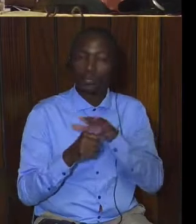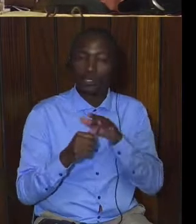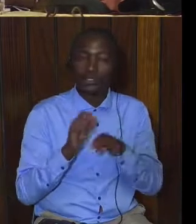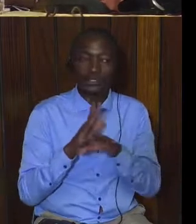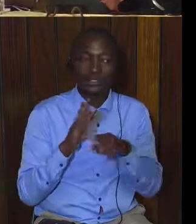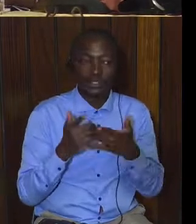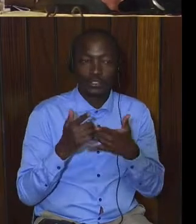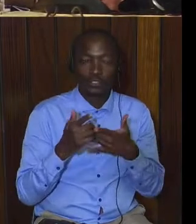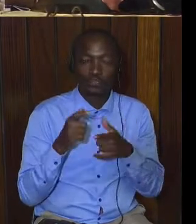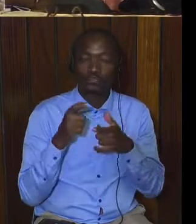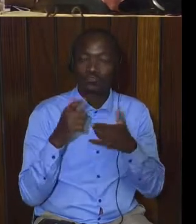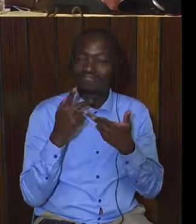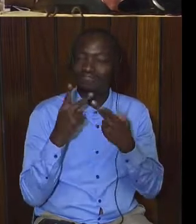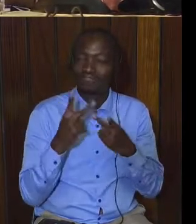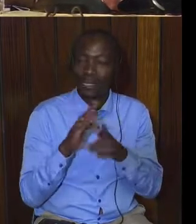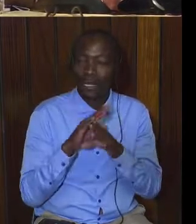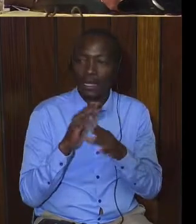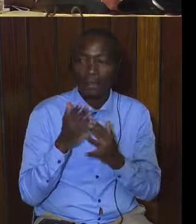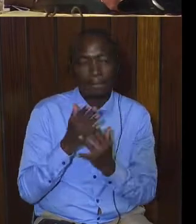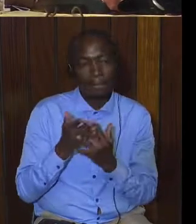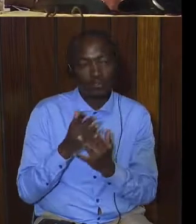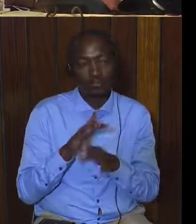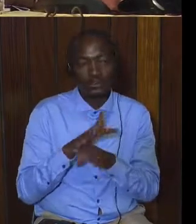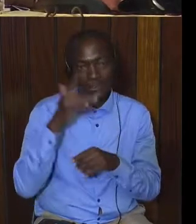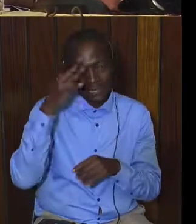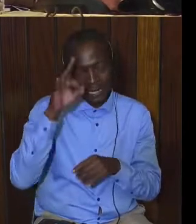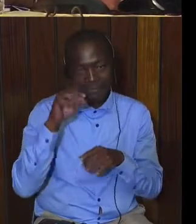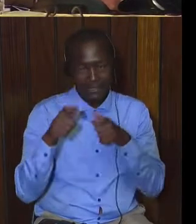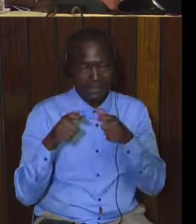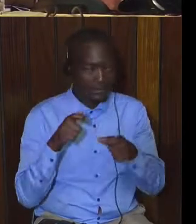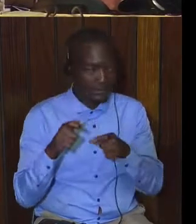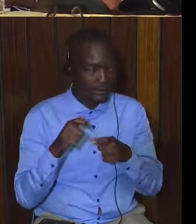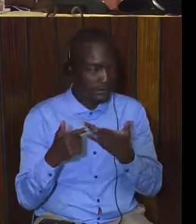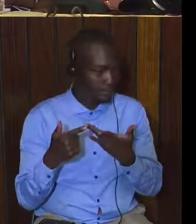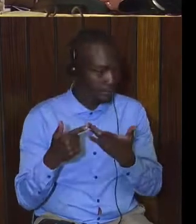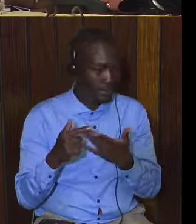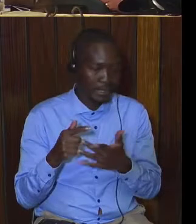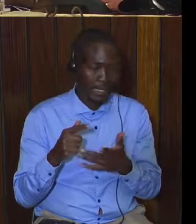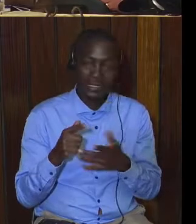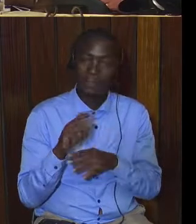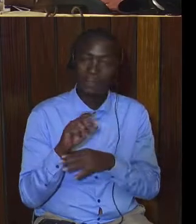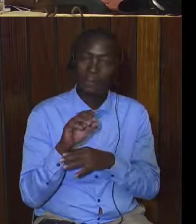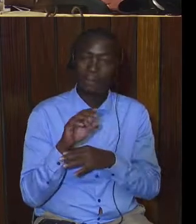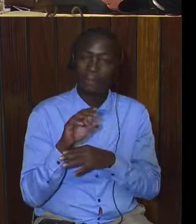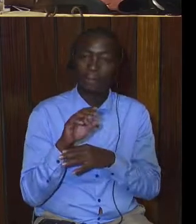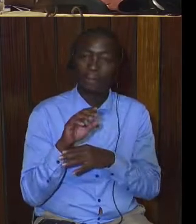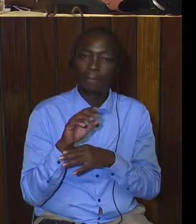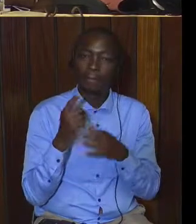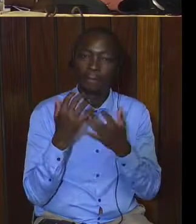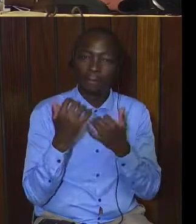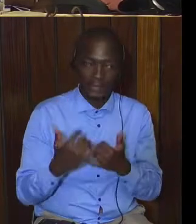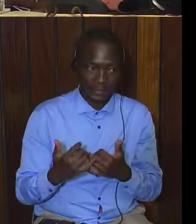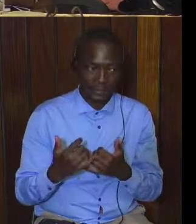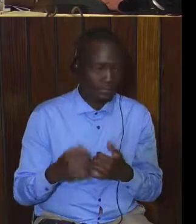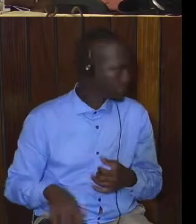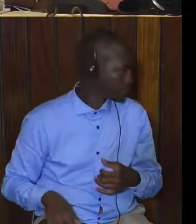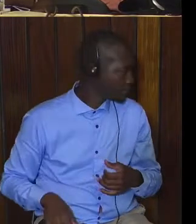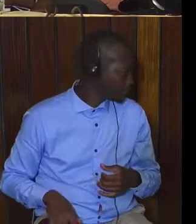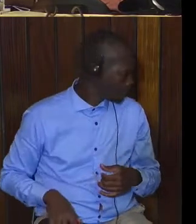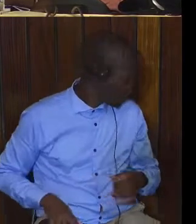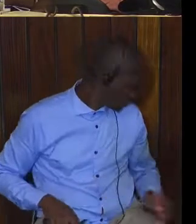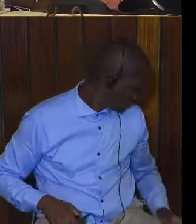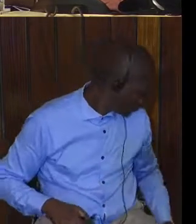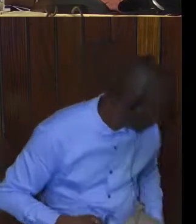between governance and execution and budgeting. So we as the